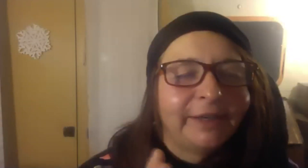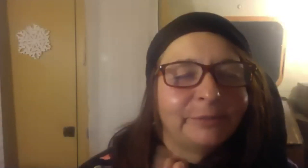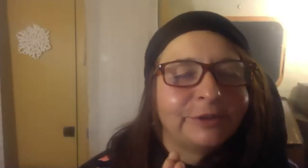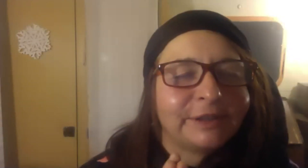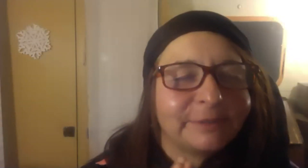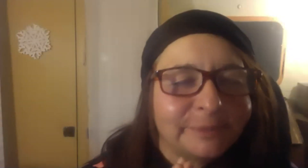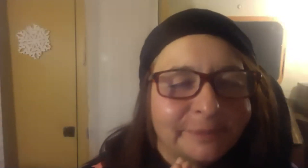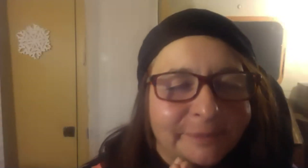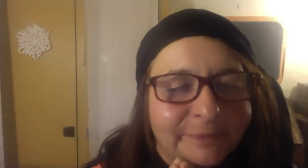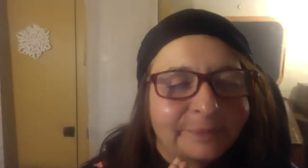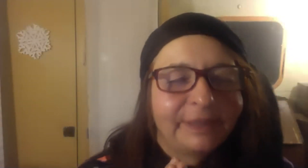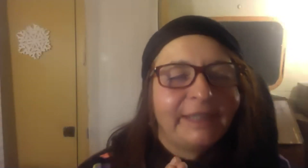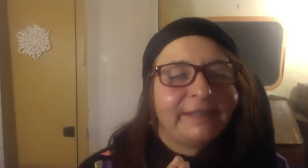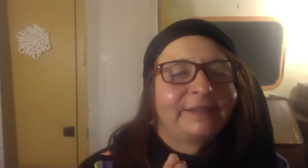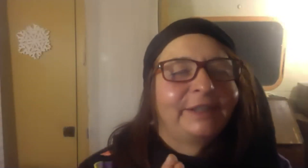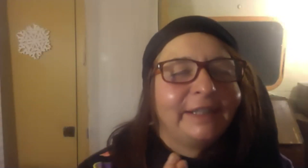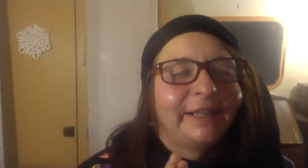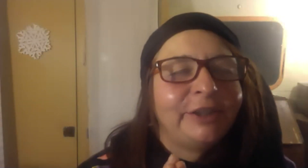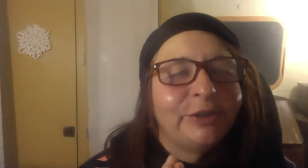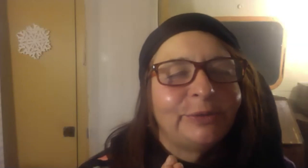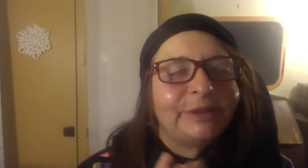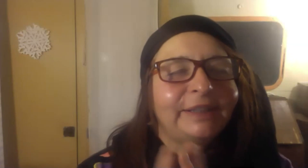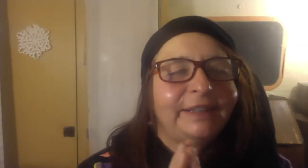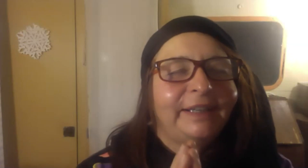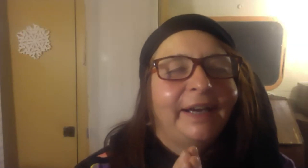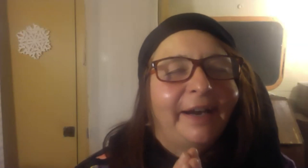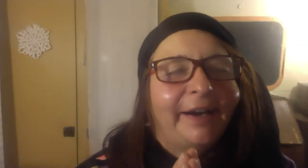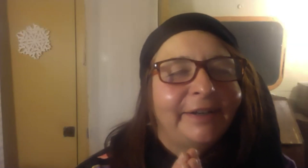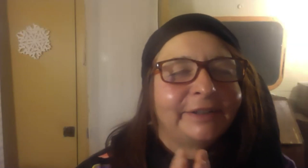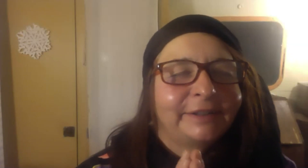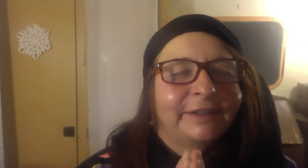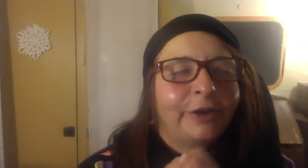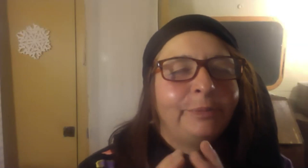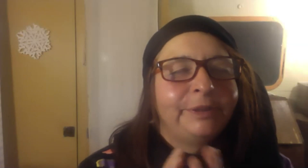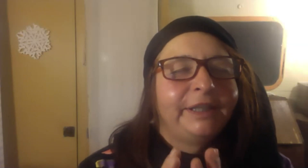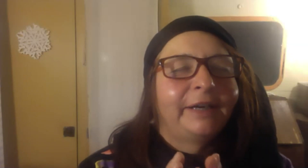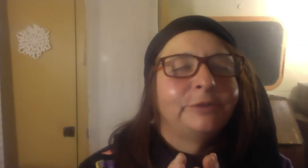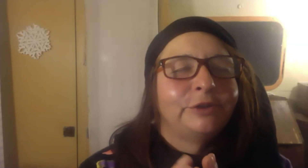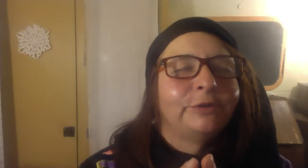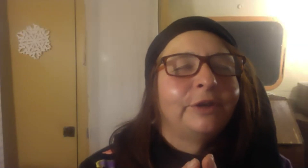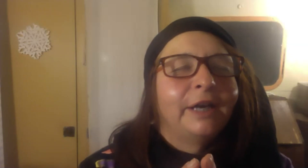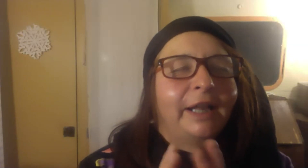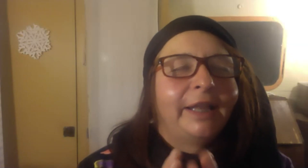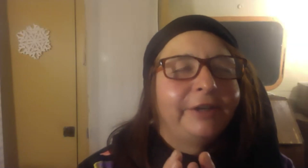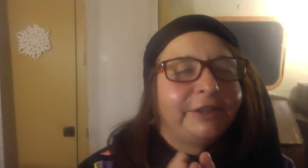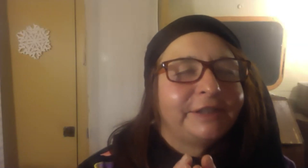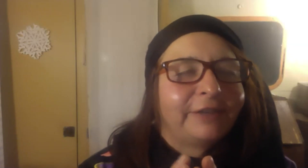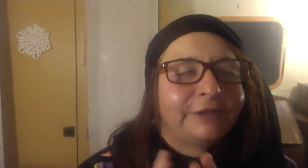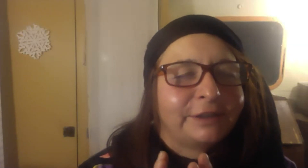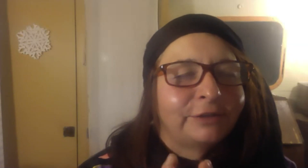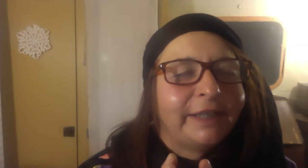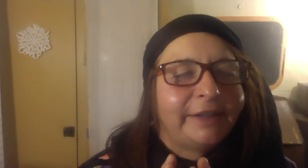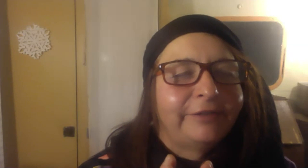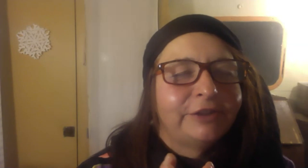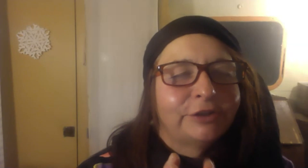We are most pleased that you are opening up to allowing yourself